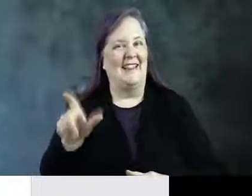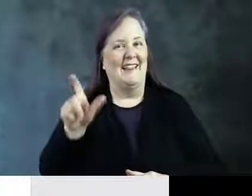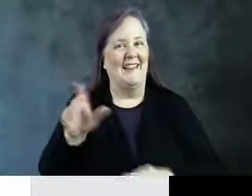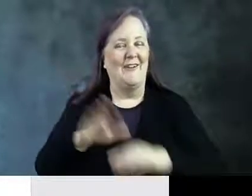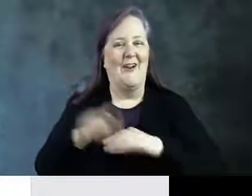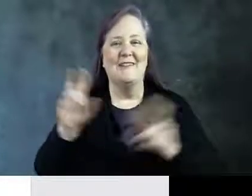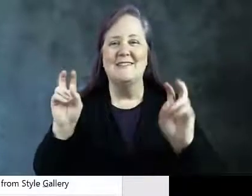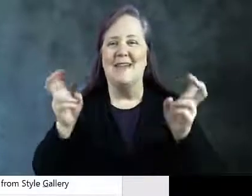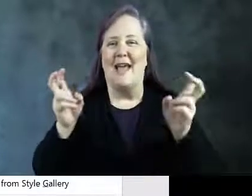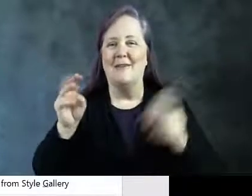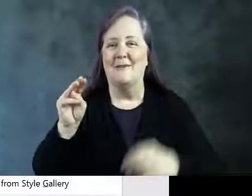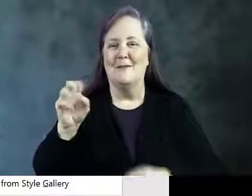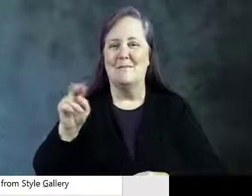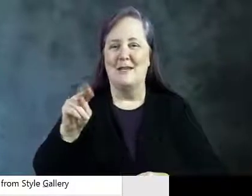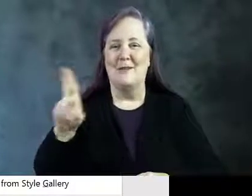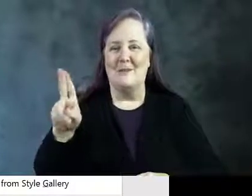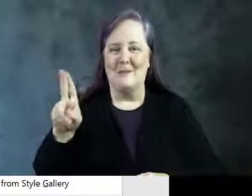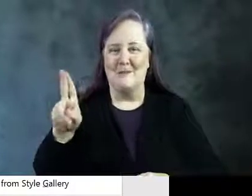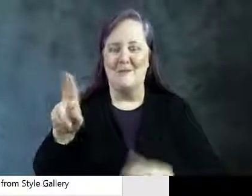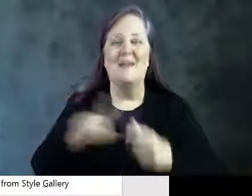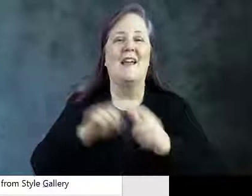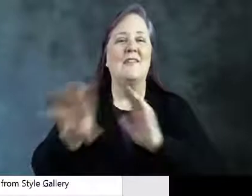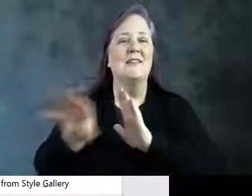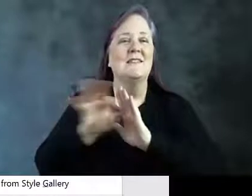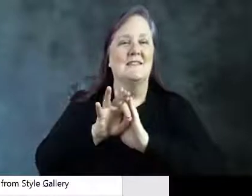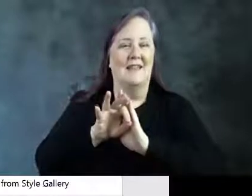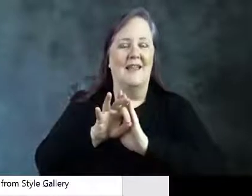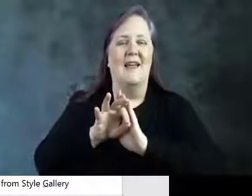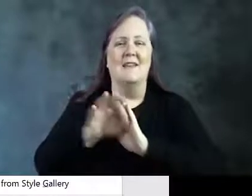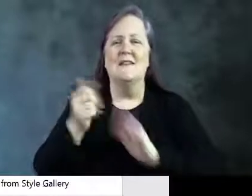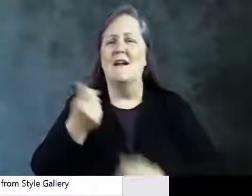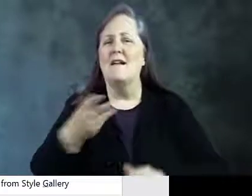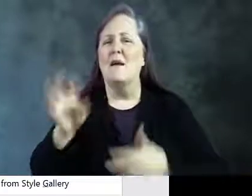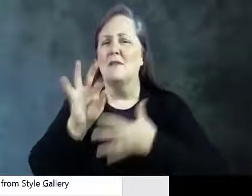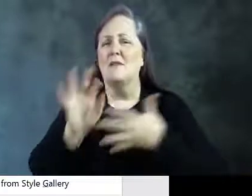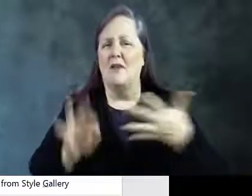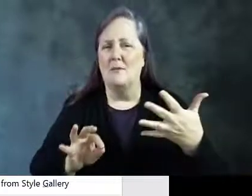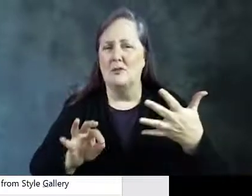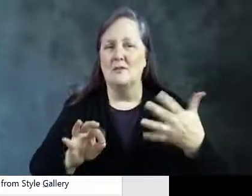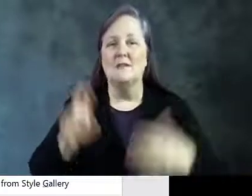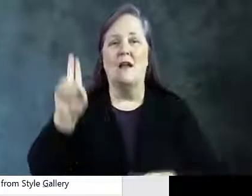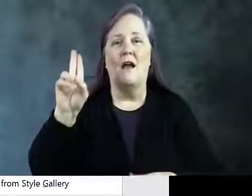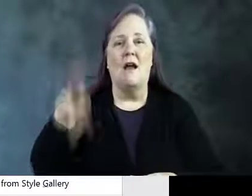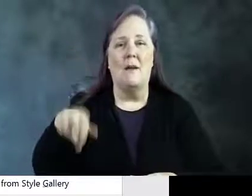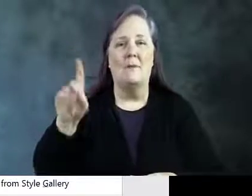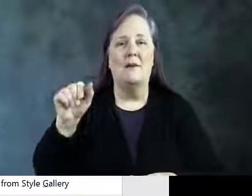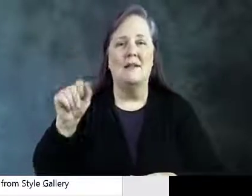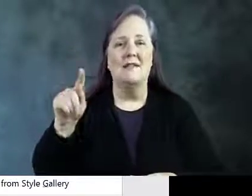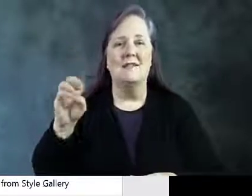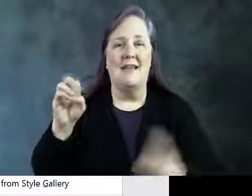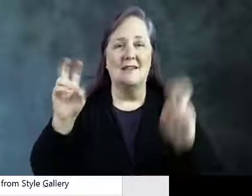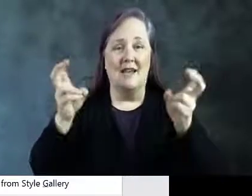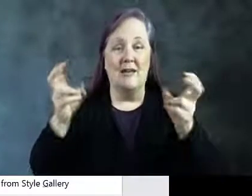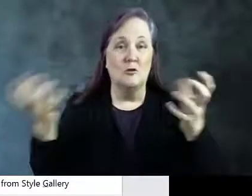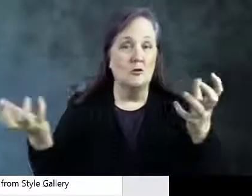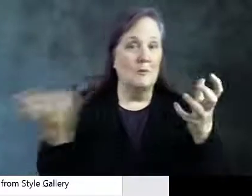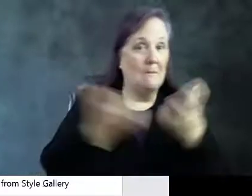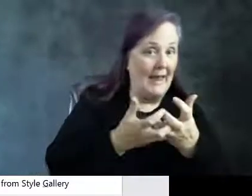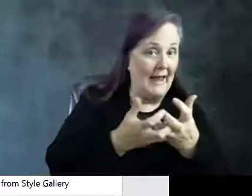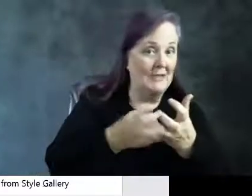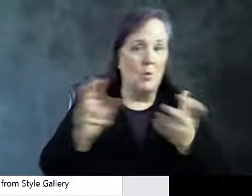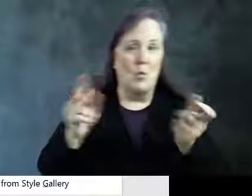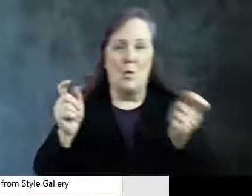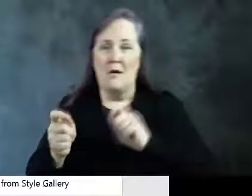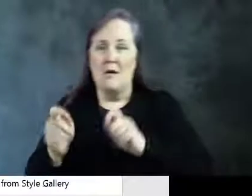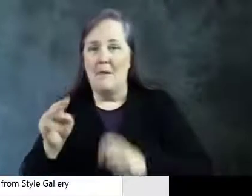menu. And I'm going to select here, there's a couple options. It says update title to match selection or modify.